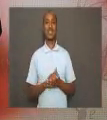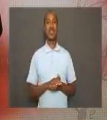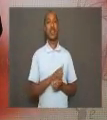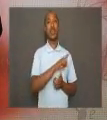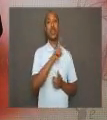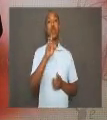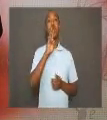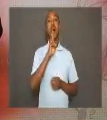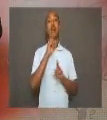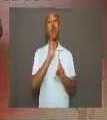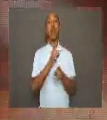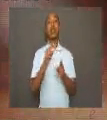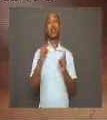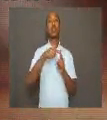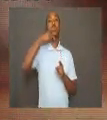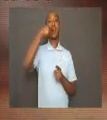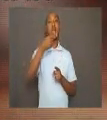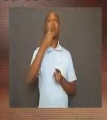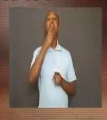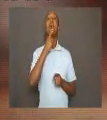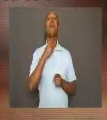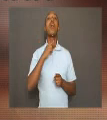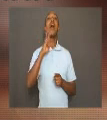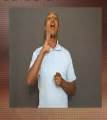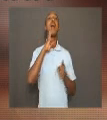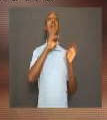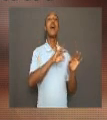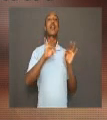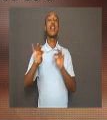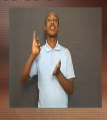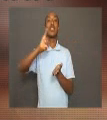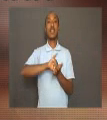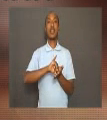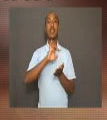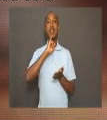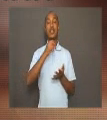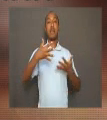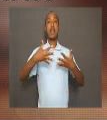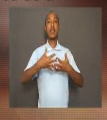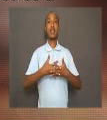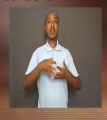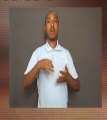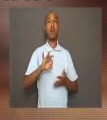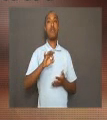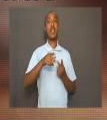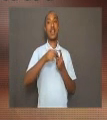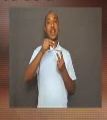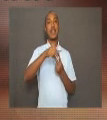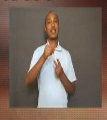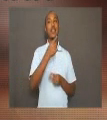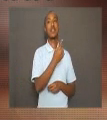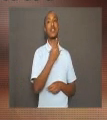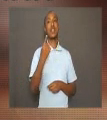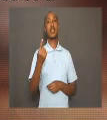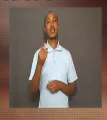Hello again, students. You were correct to say that oral rehydration salt is a